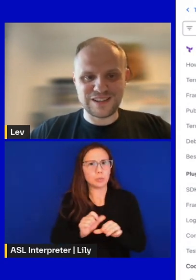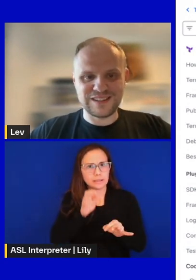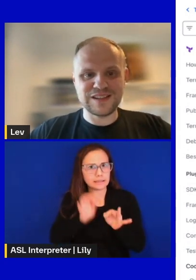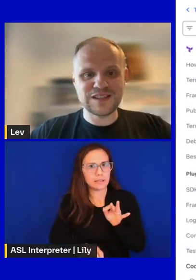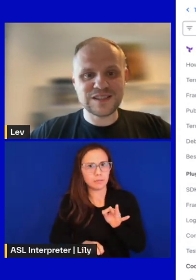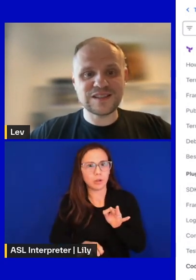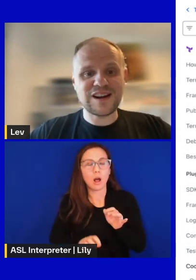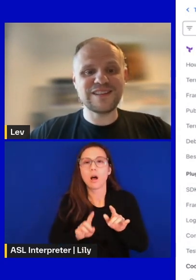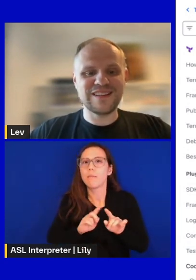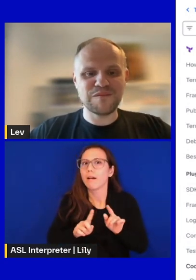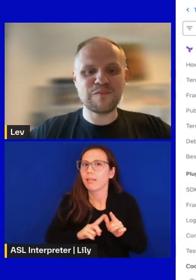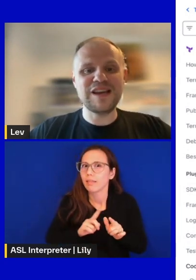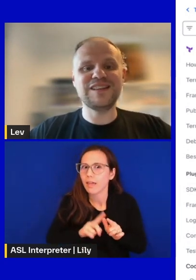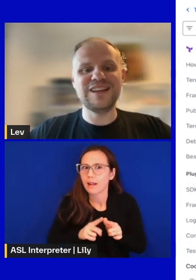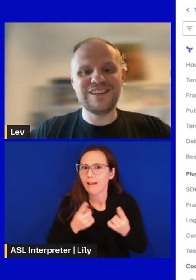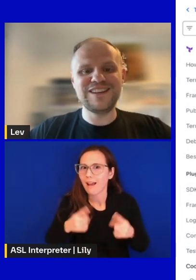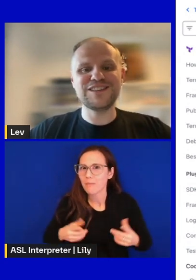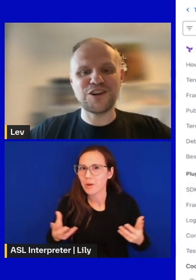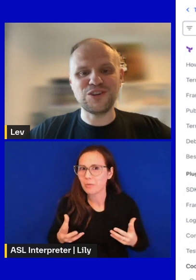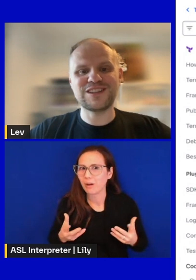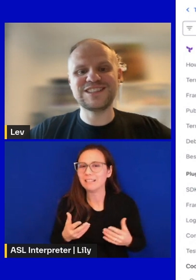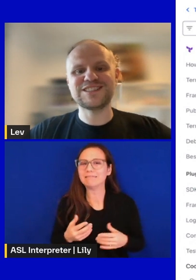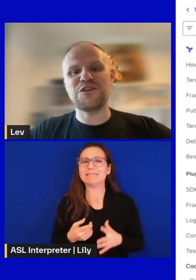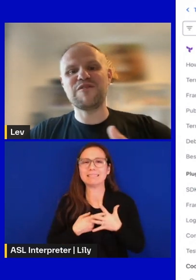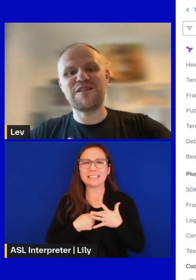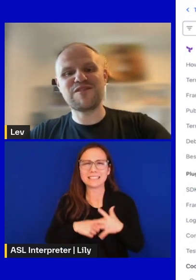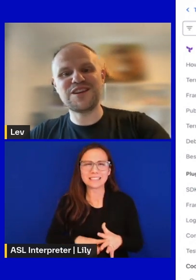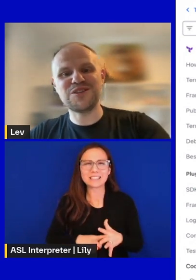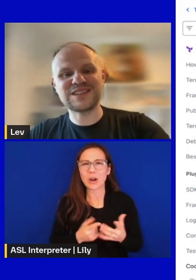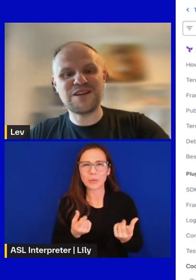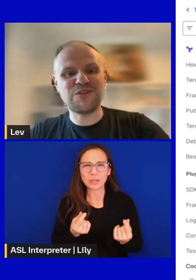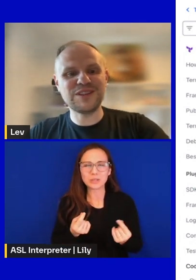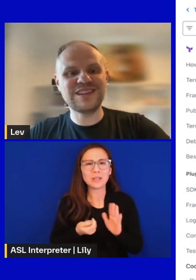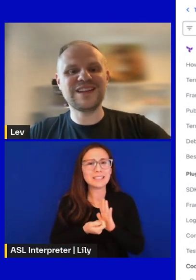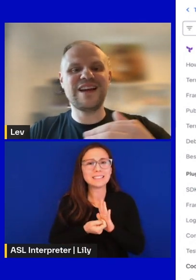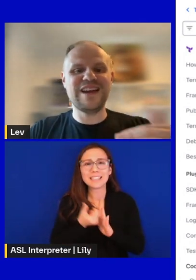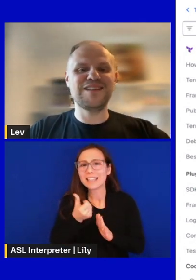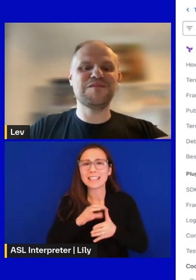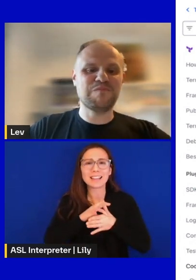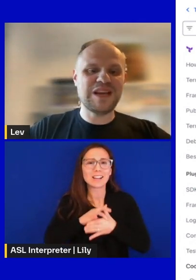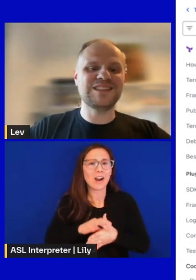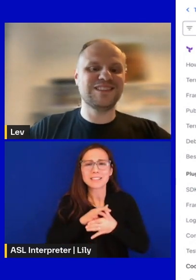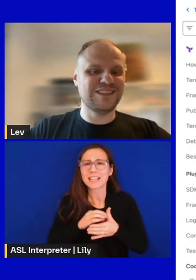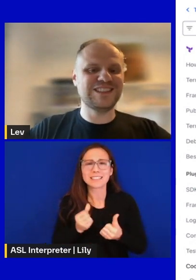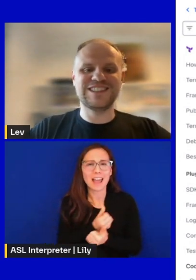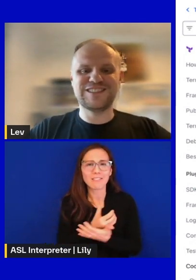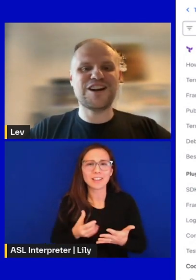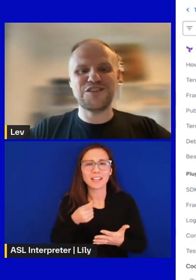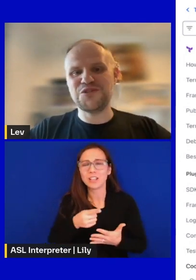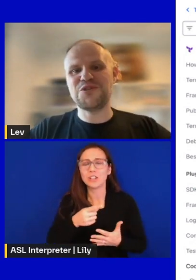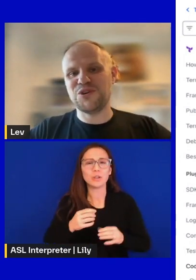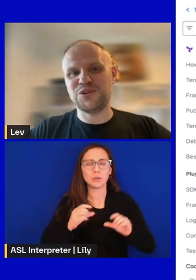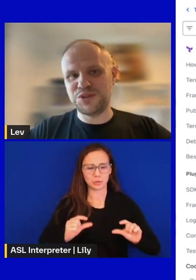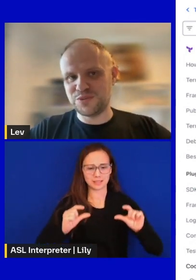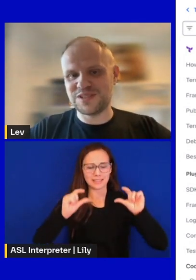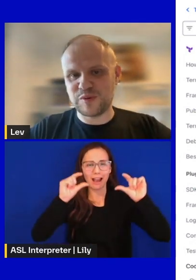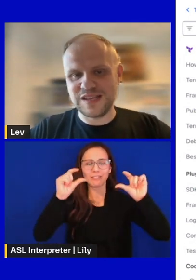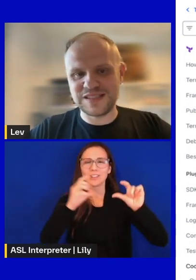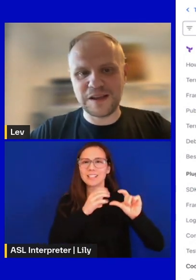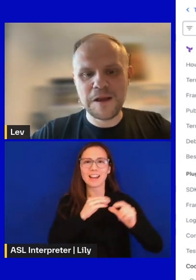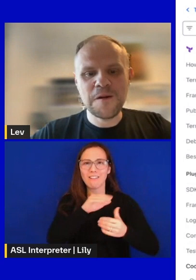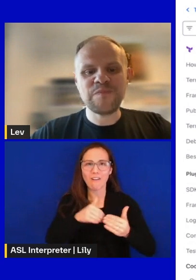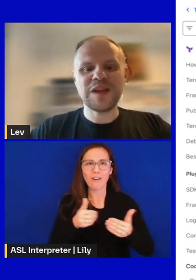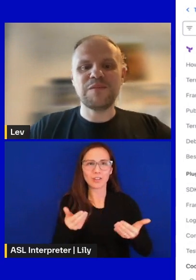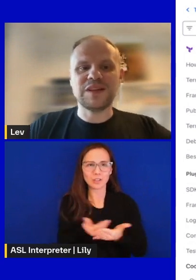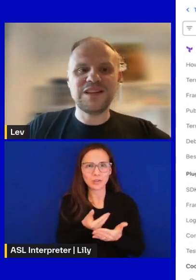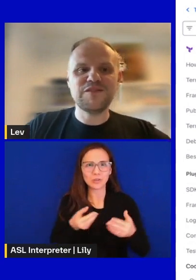this started. Start by deleting the contents of everything you scaffolded and paste this entire new code, which was